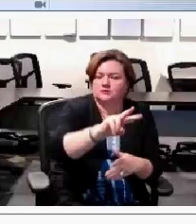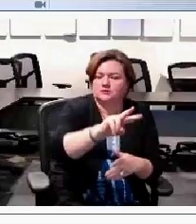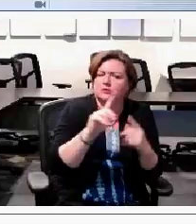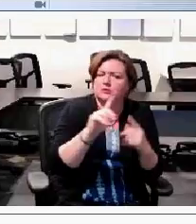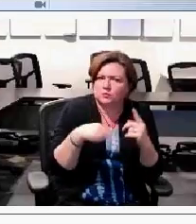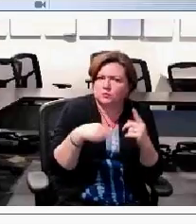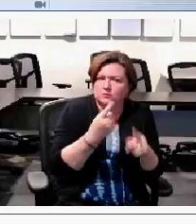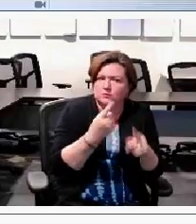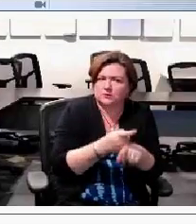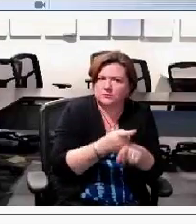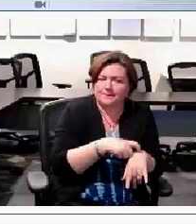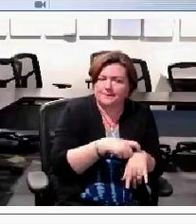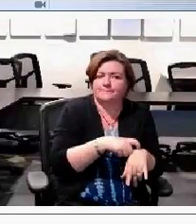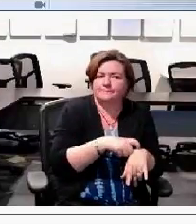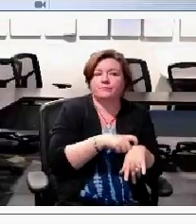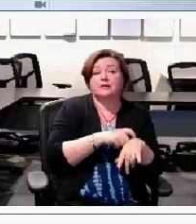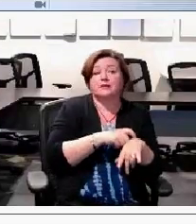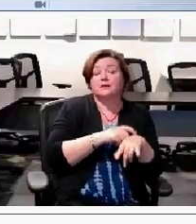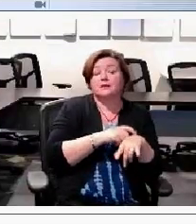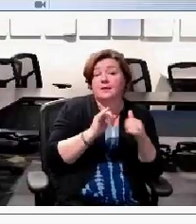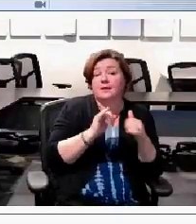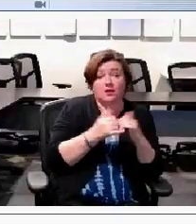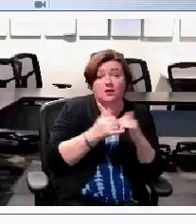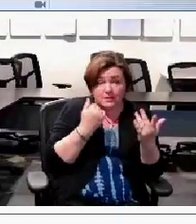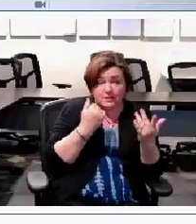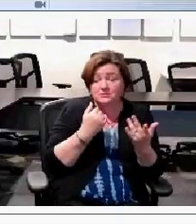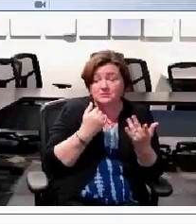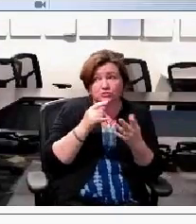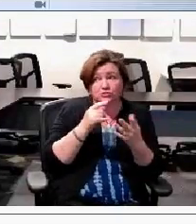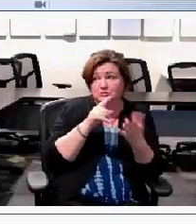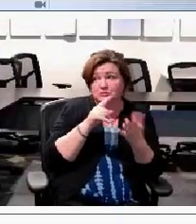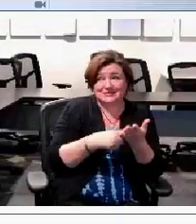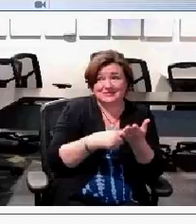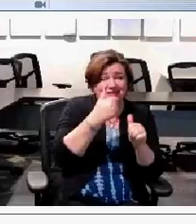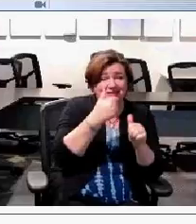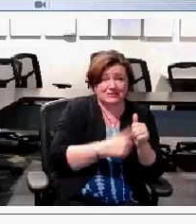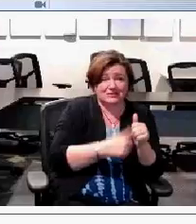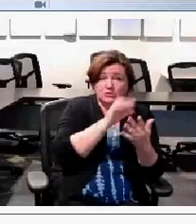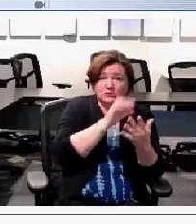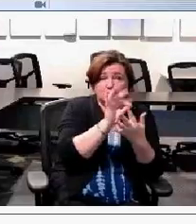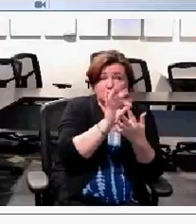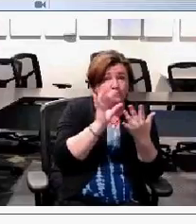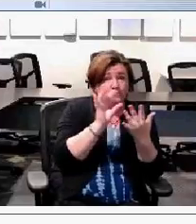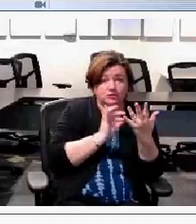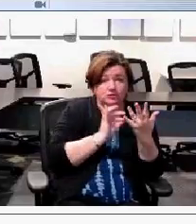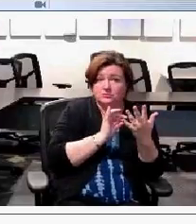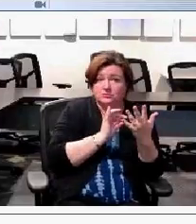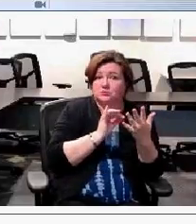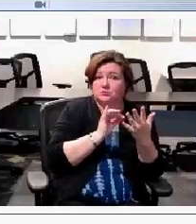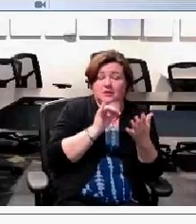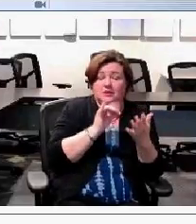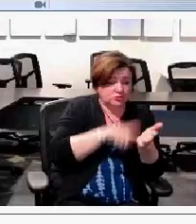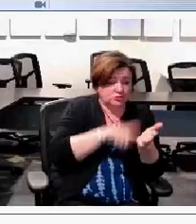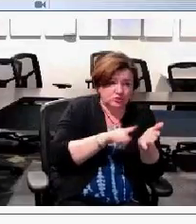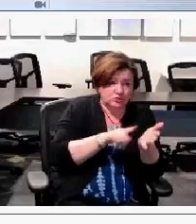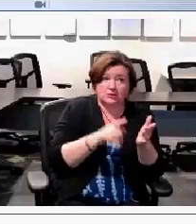I guess about how we do that is we explore options. We really need to keep up to date with the processes. I